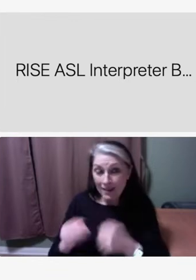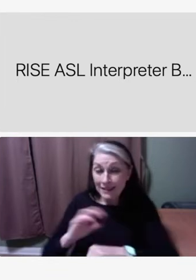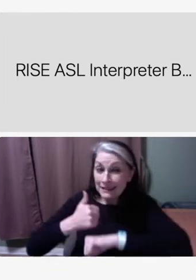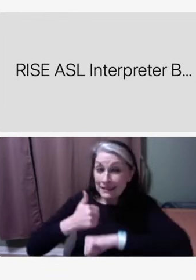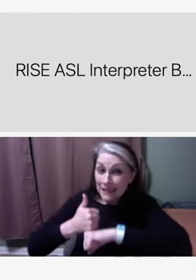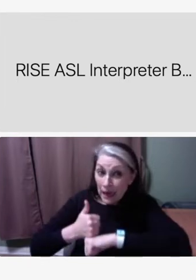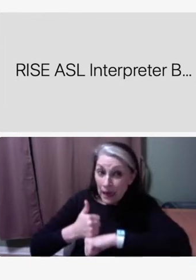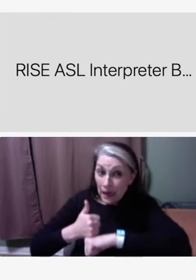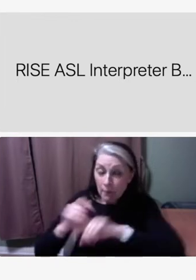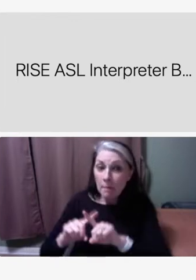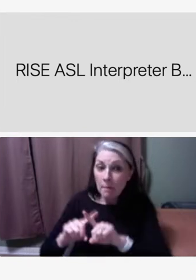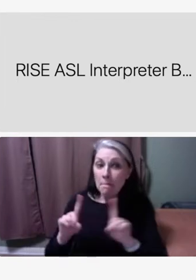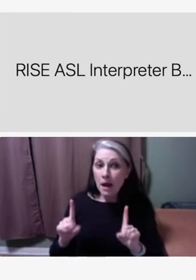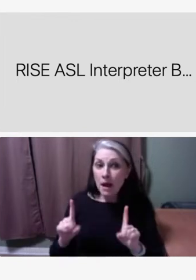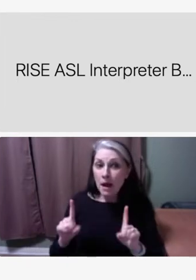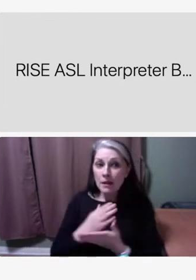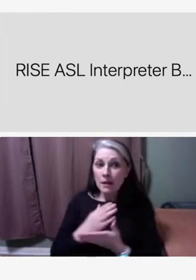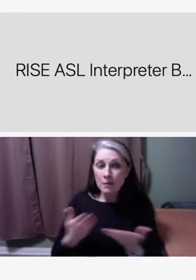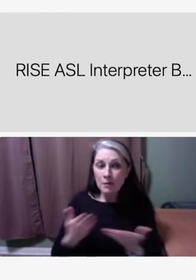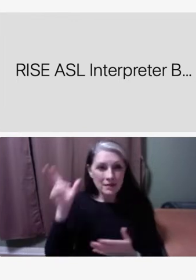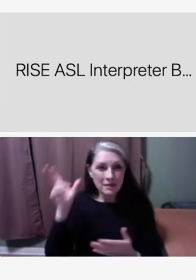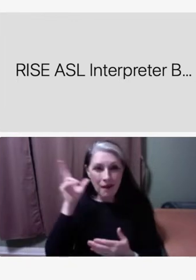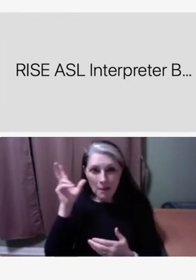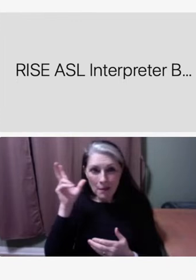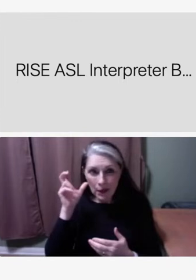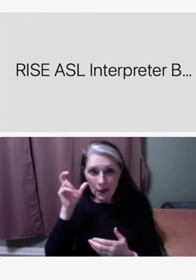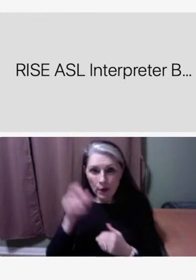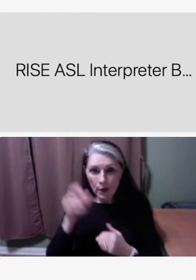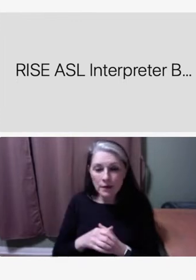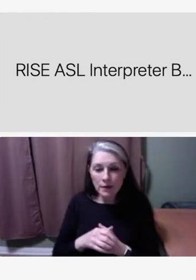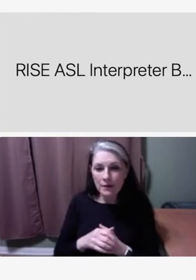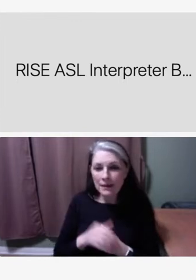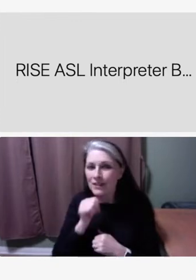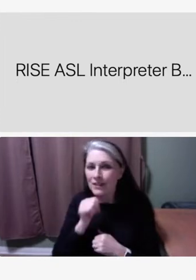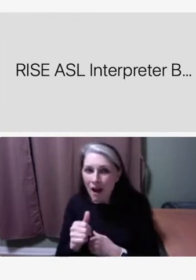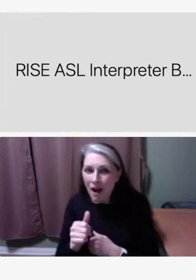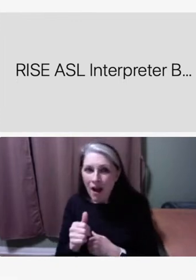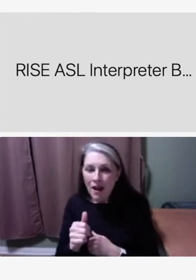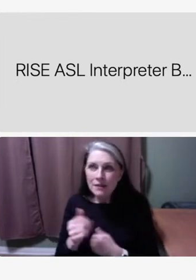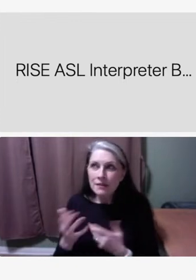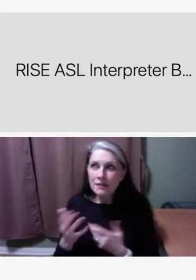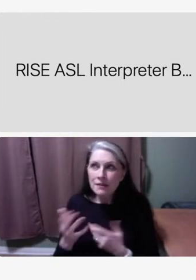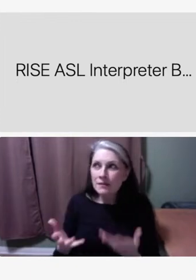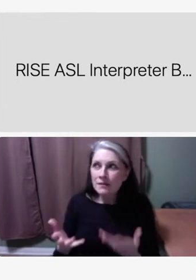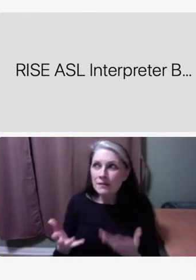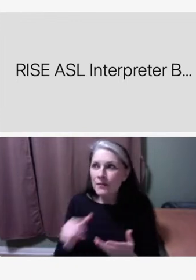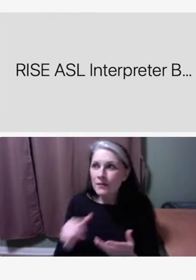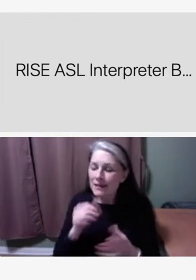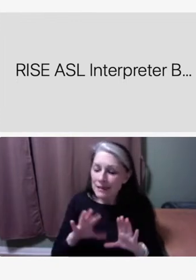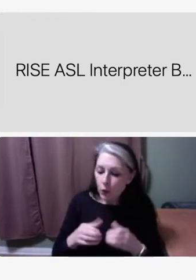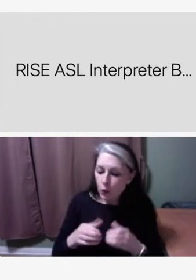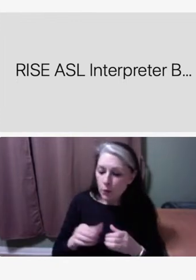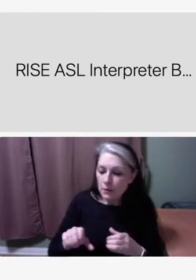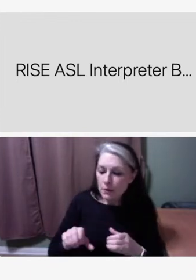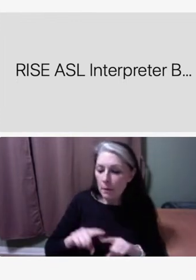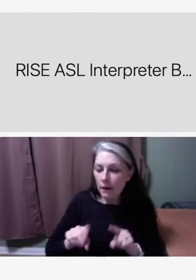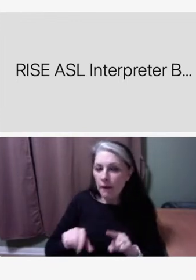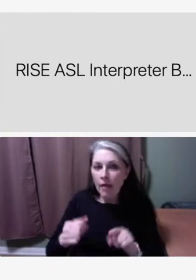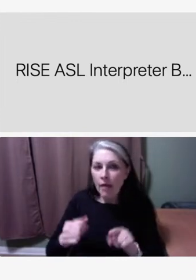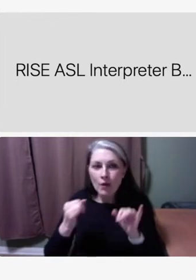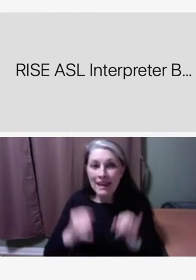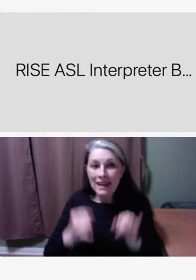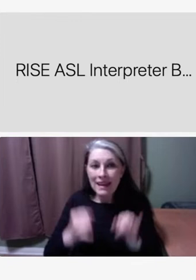things I'm hearing is that it's not outside groups. There are other individuals that are giving away district keys. But we do